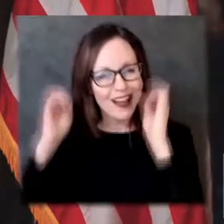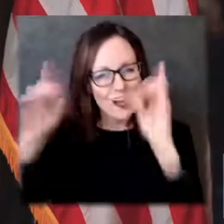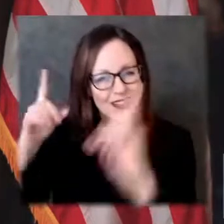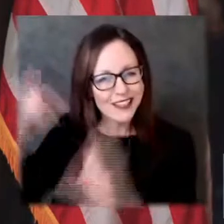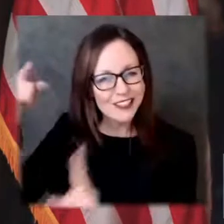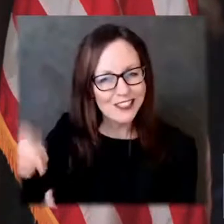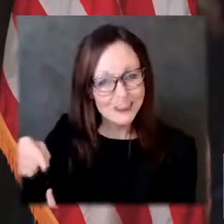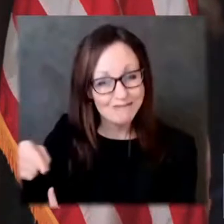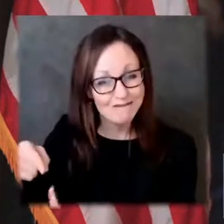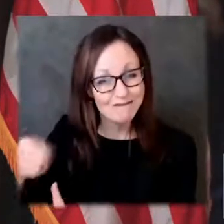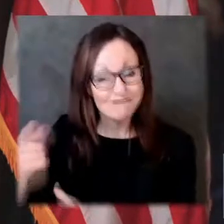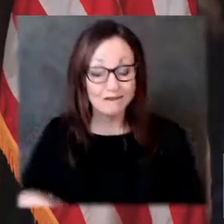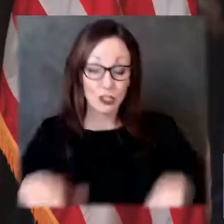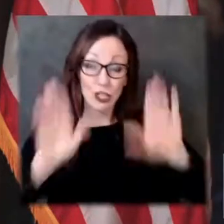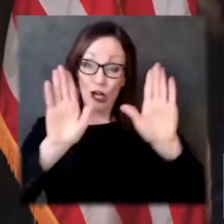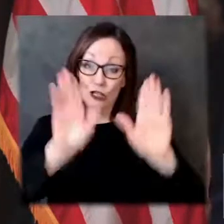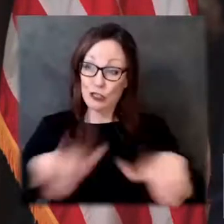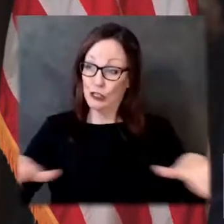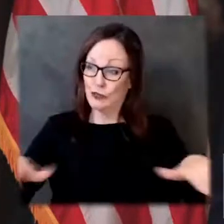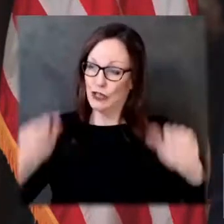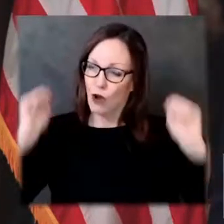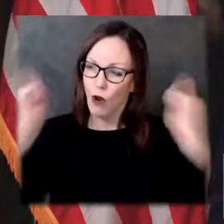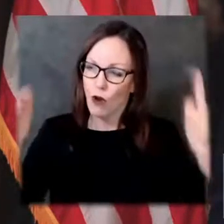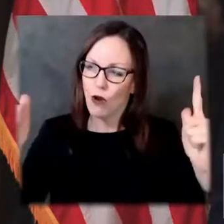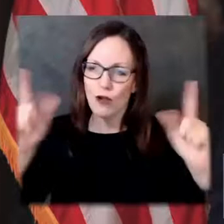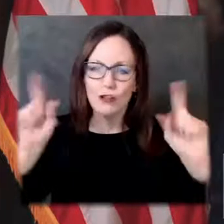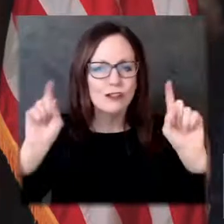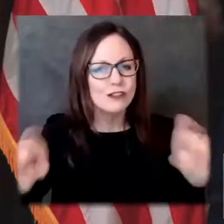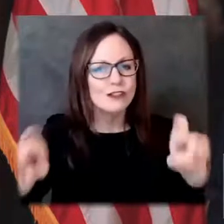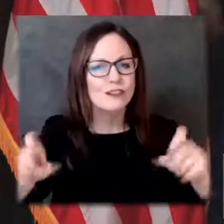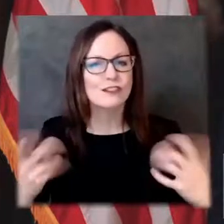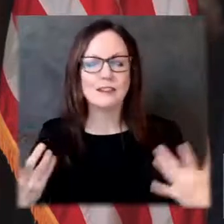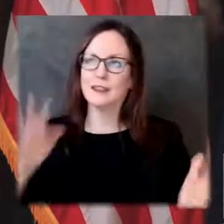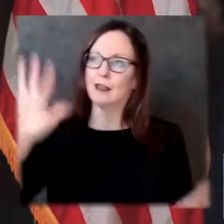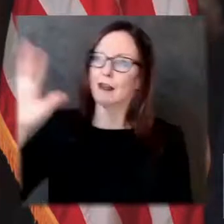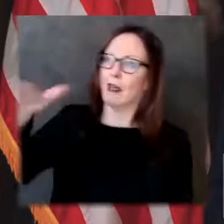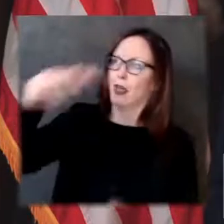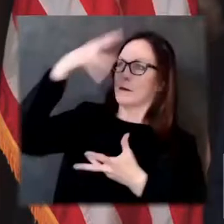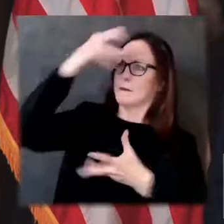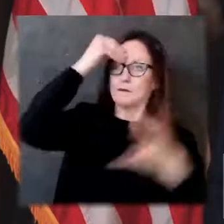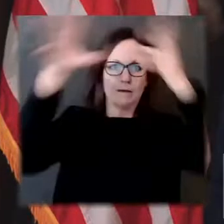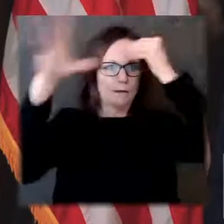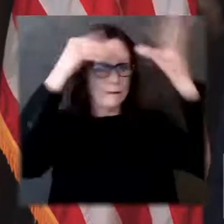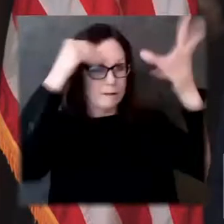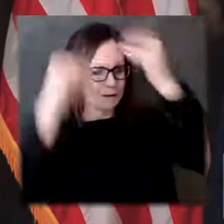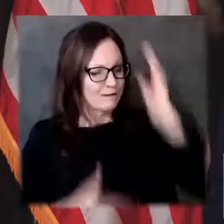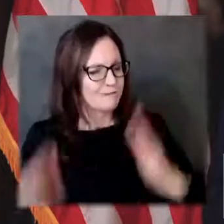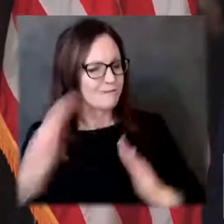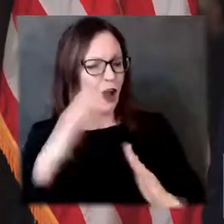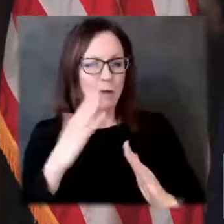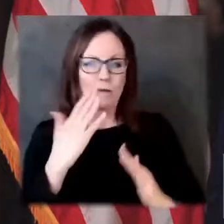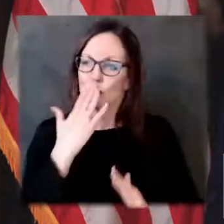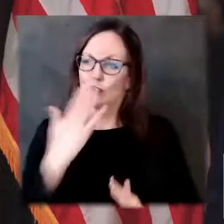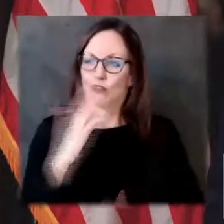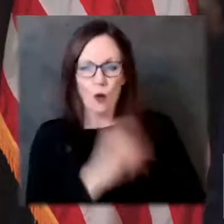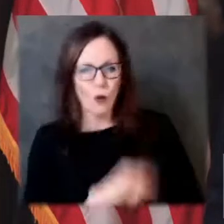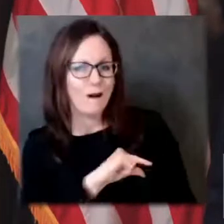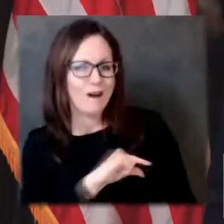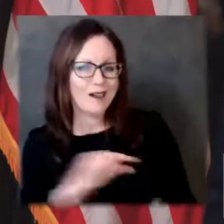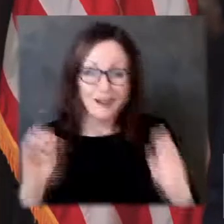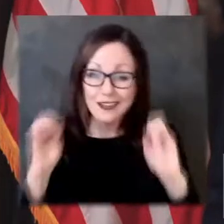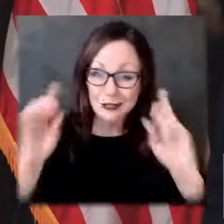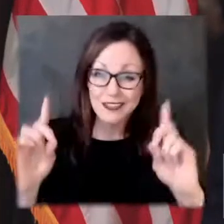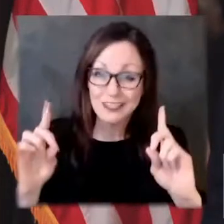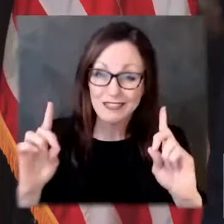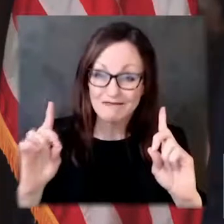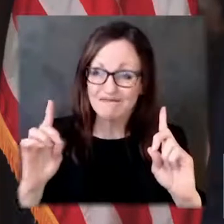kid in our state should have access to high-quality public education, period. But it has to start early. We know the